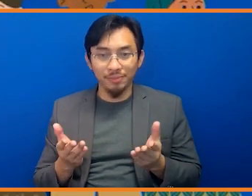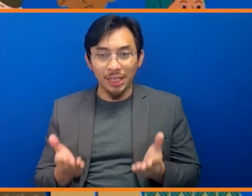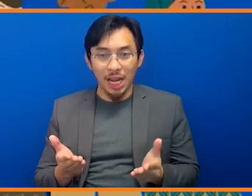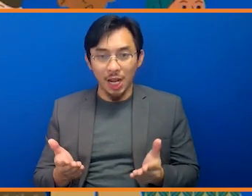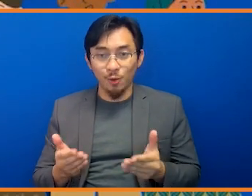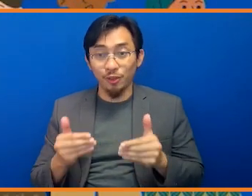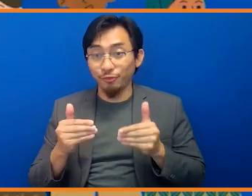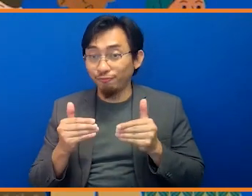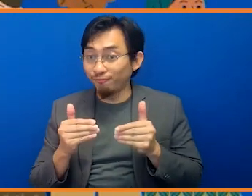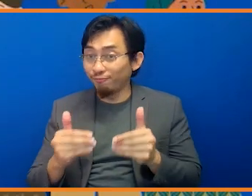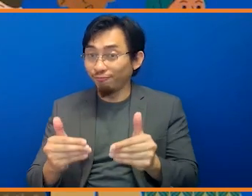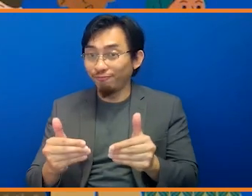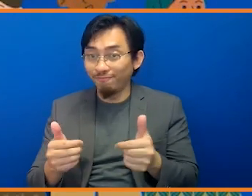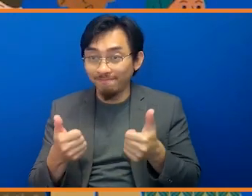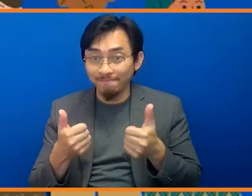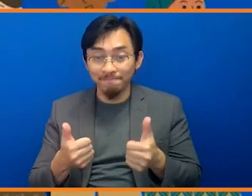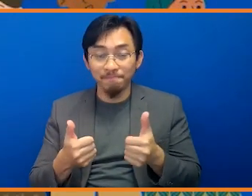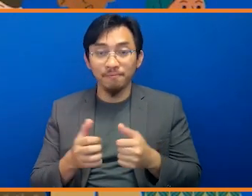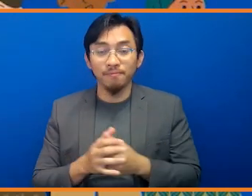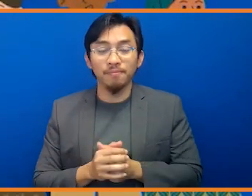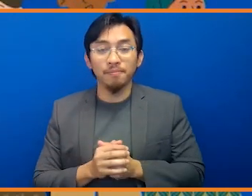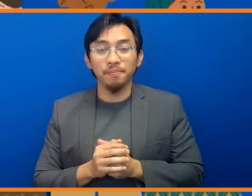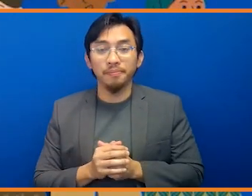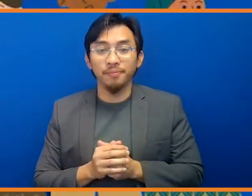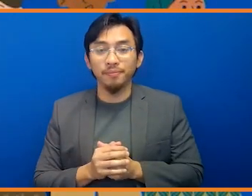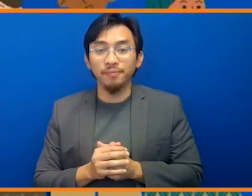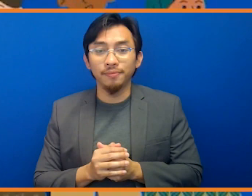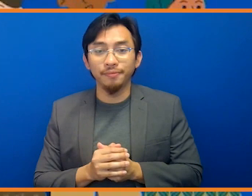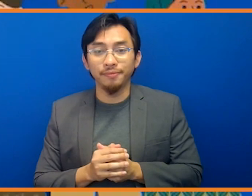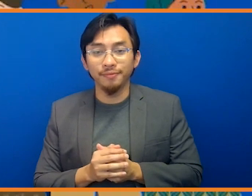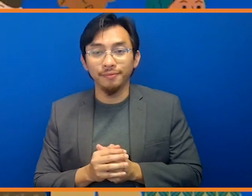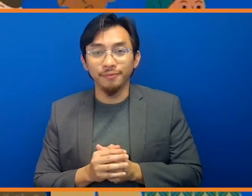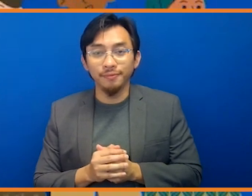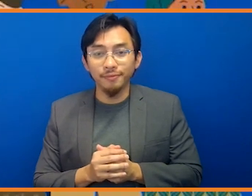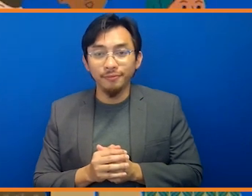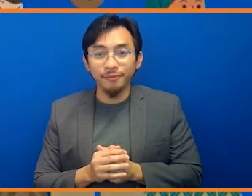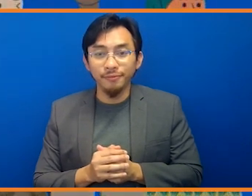Yeah. So now we continue on with the